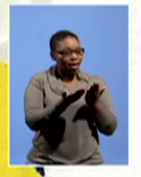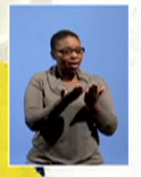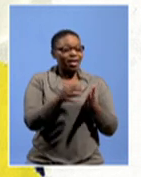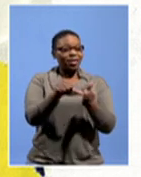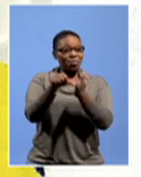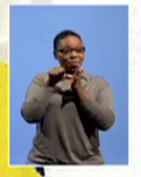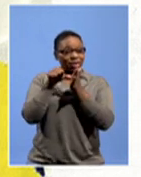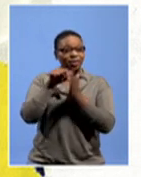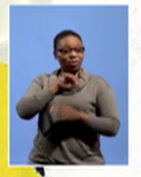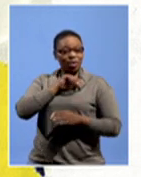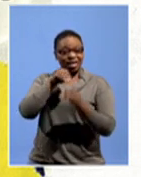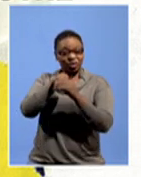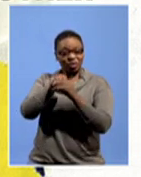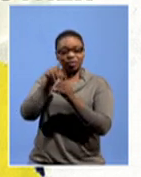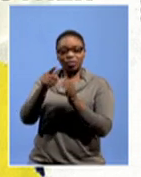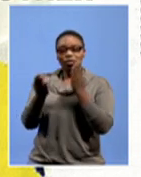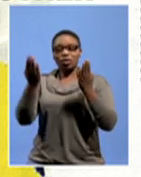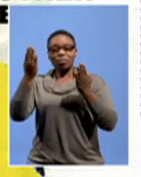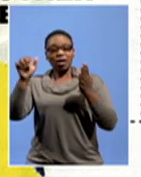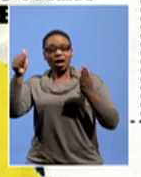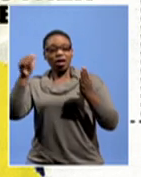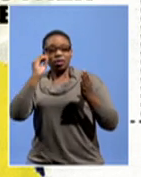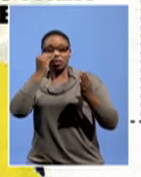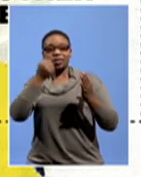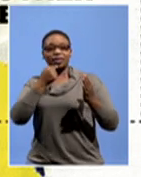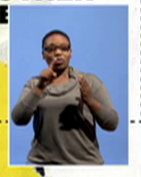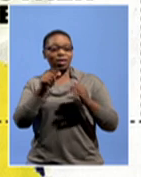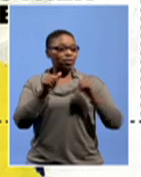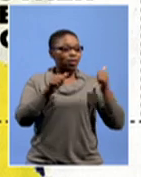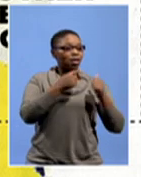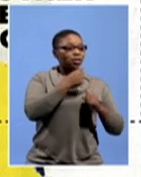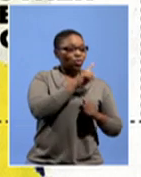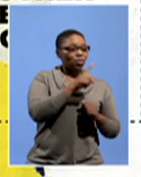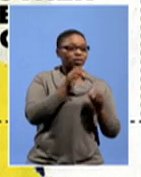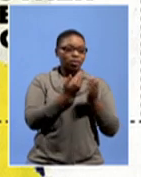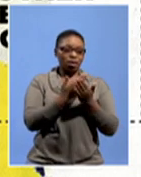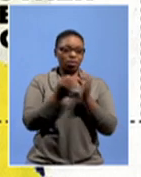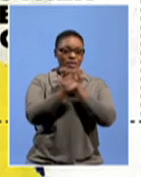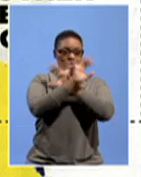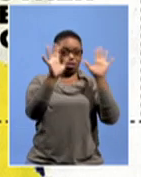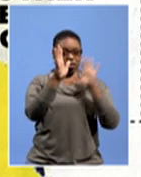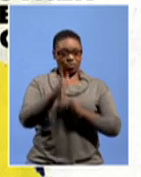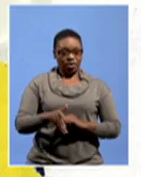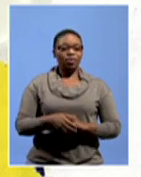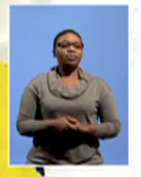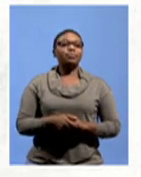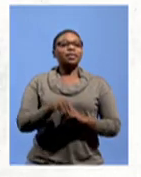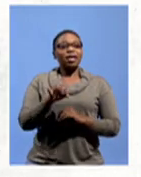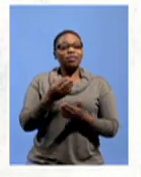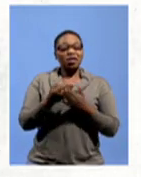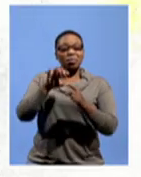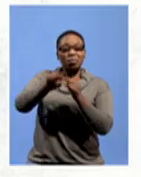the content to other credible news sources and non-news sources to get the bigger picture. If you spot